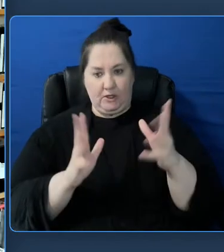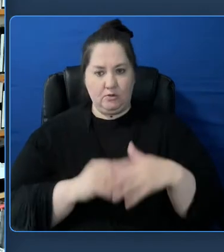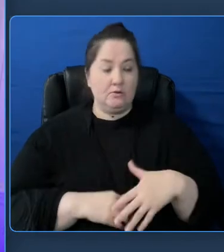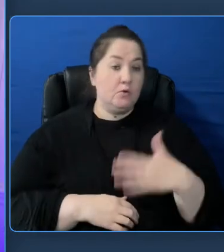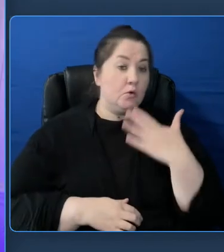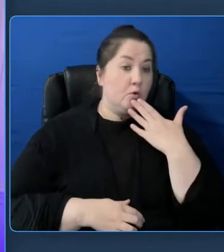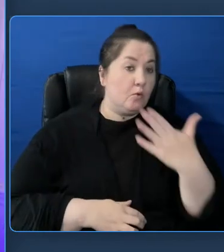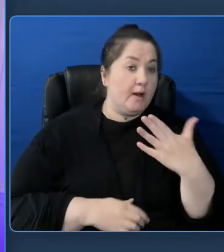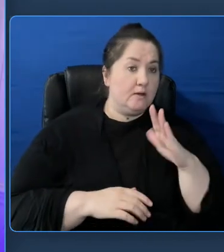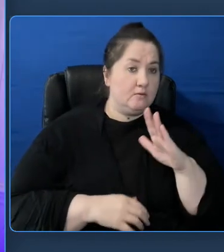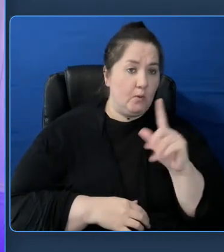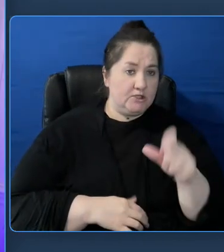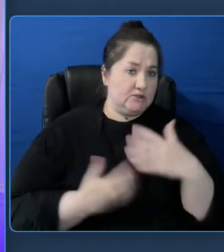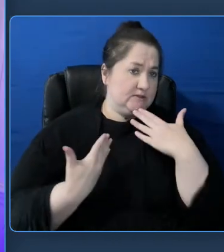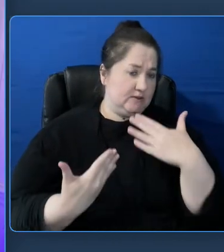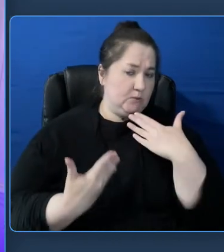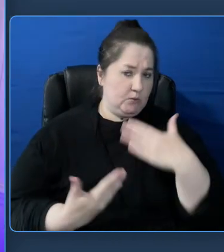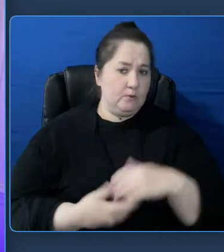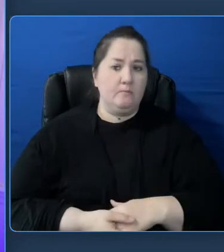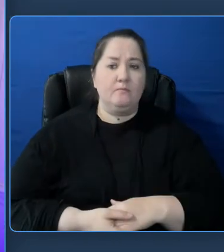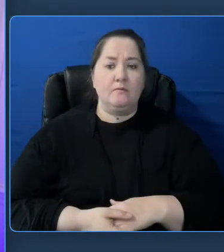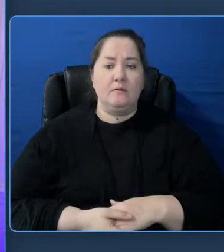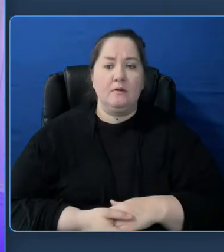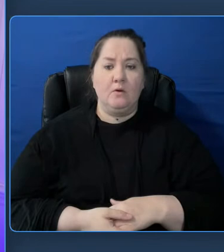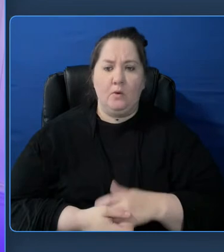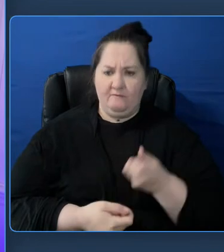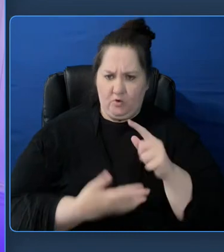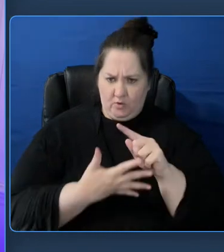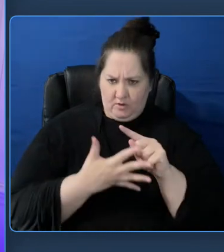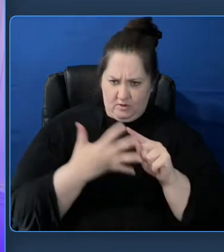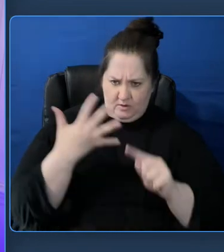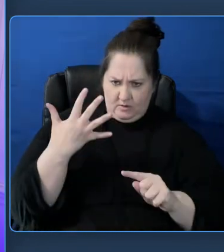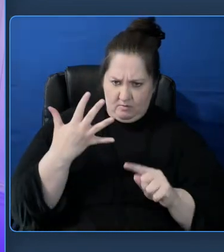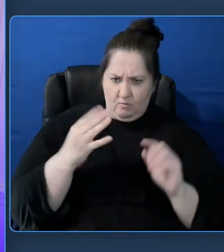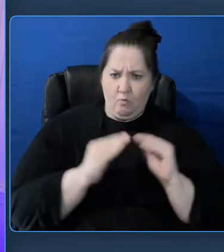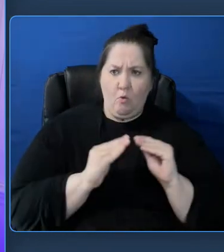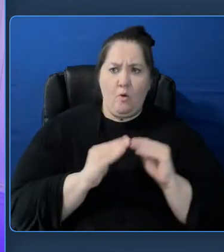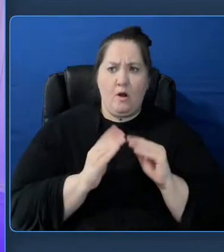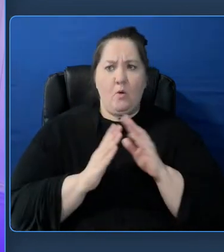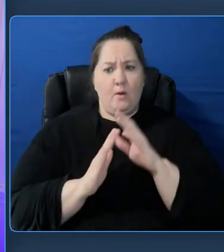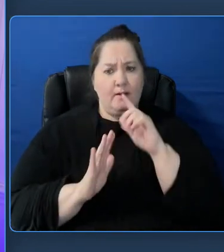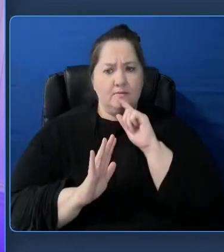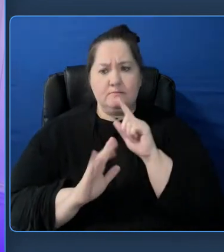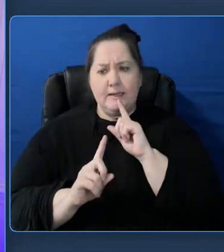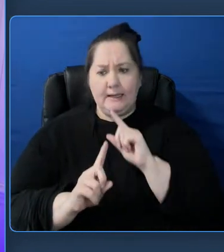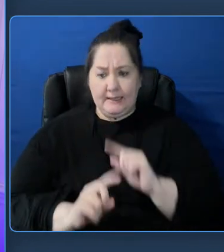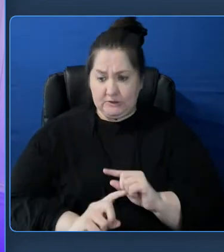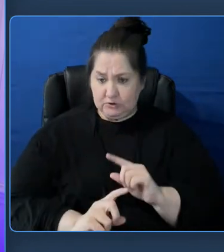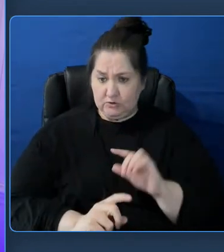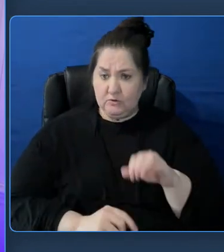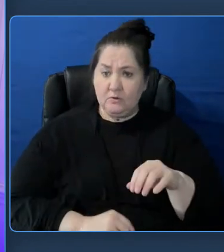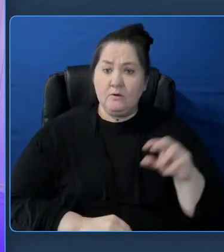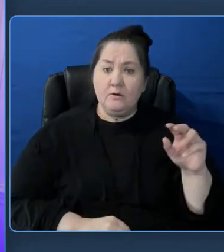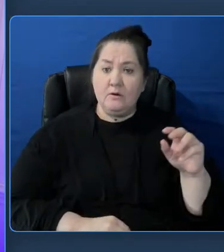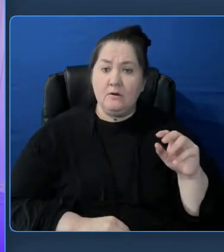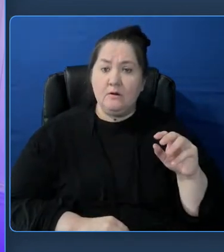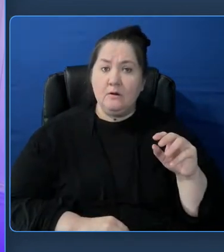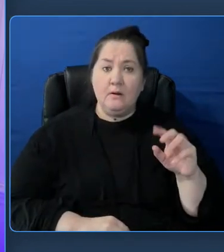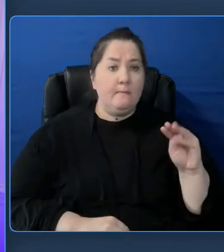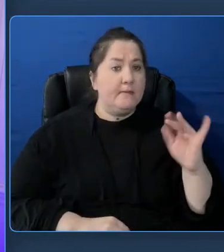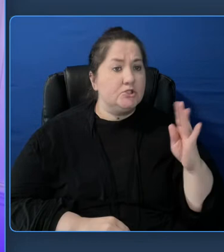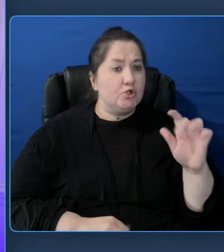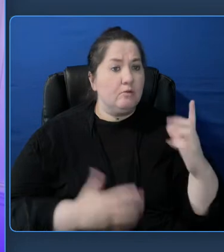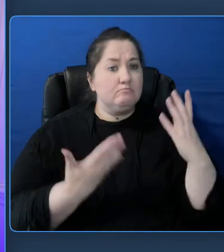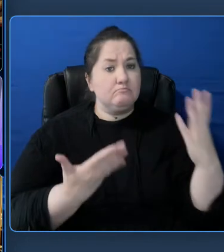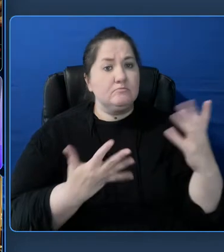Great question, Laura. And we've got a few questions here lined up. I want to get into those. So, Mitchell, let's